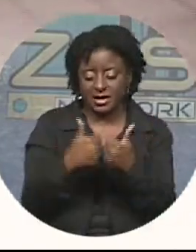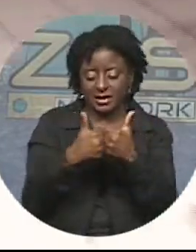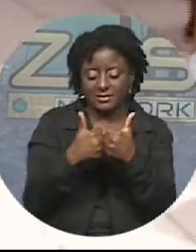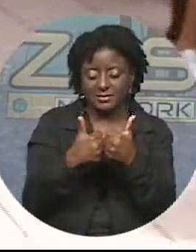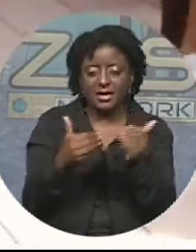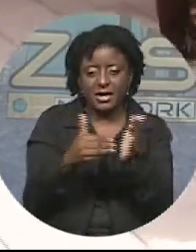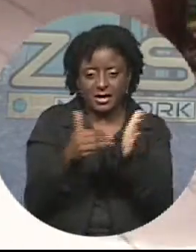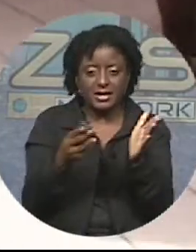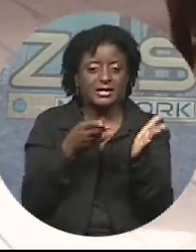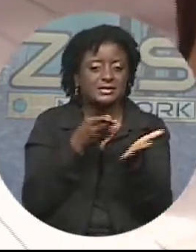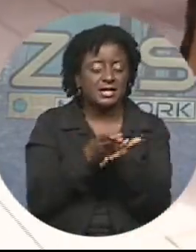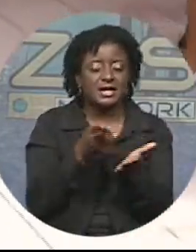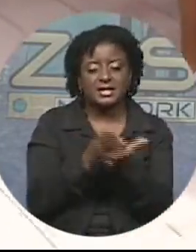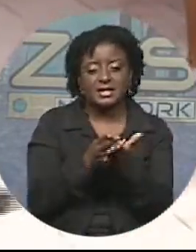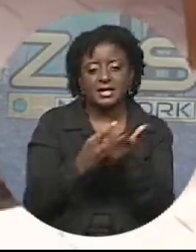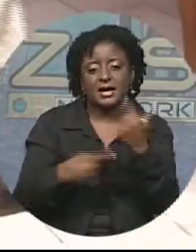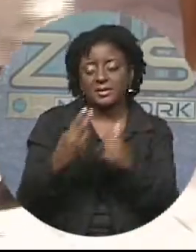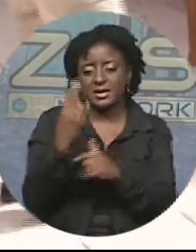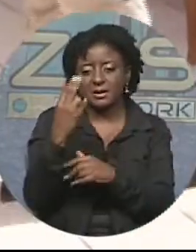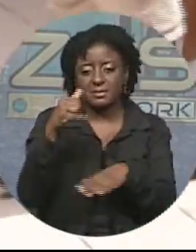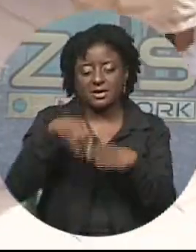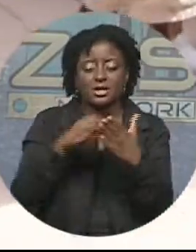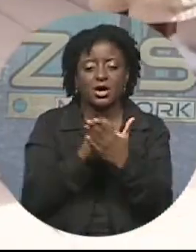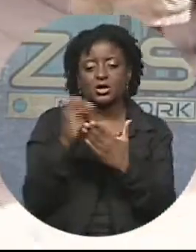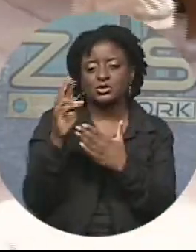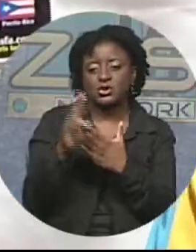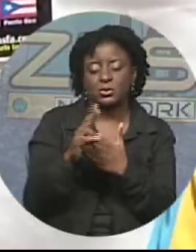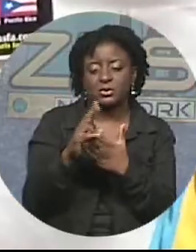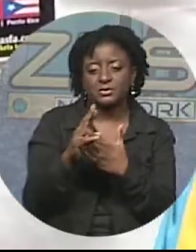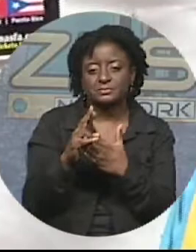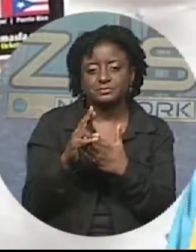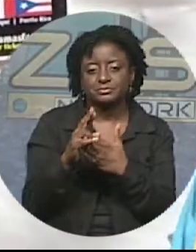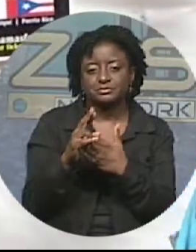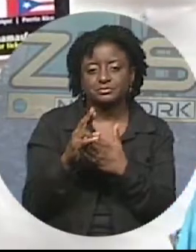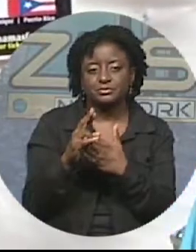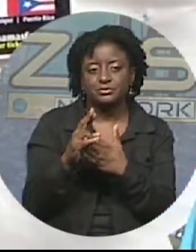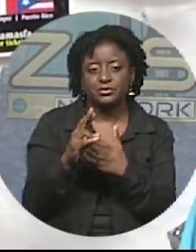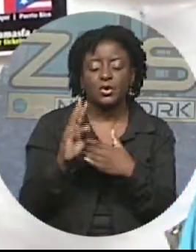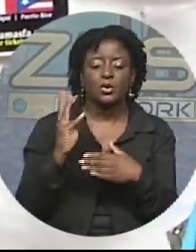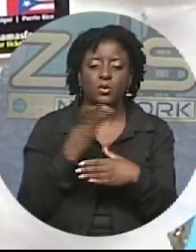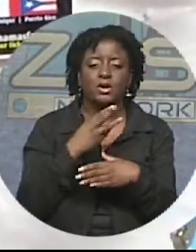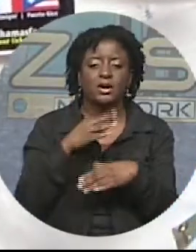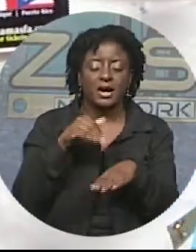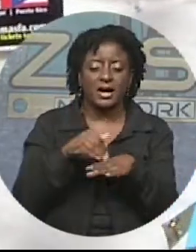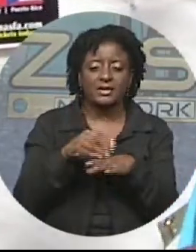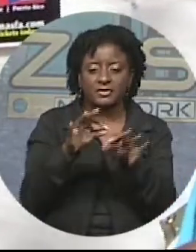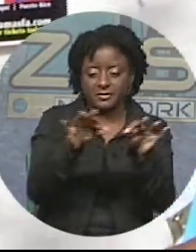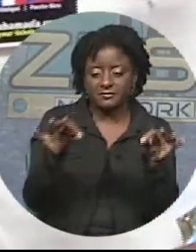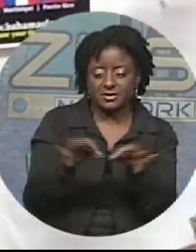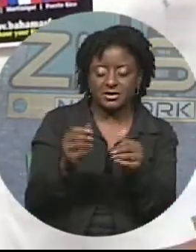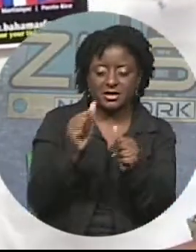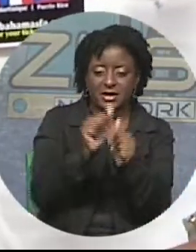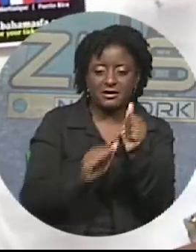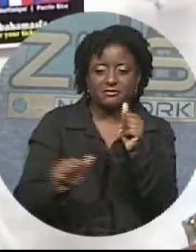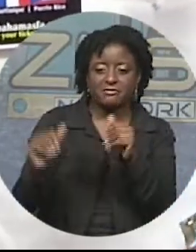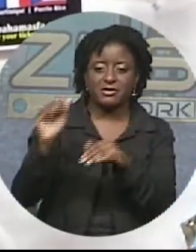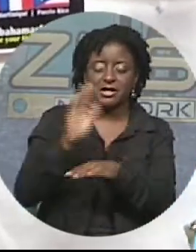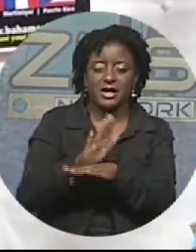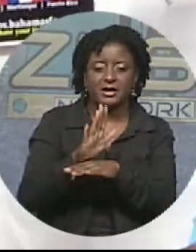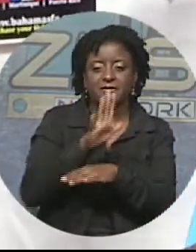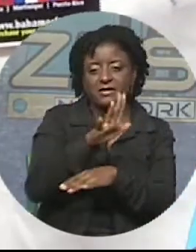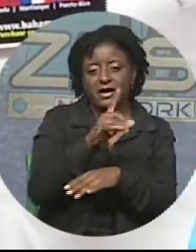and it gives us a platform to go from. We're out at the field every night, 5 and 6 times a